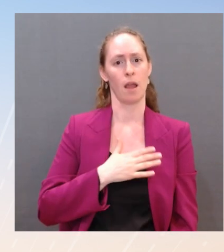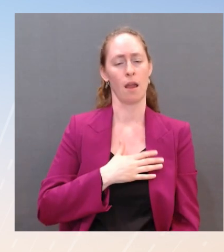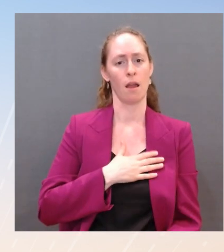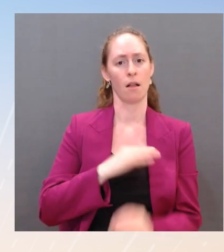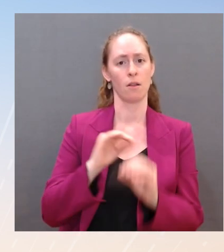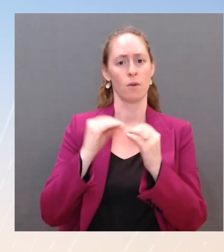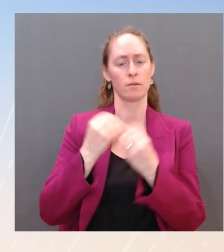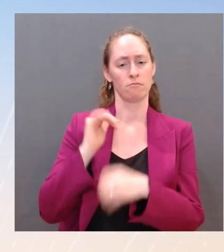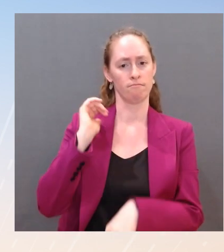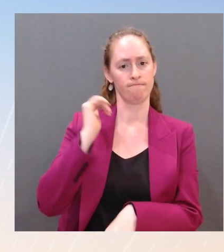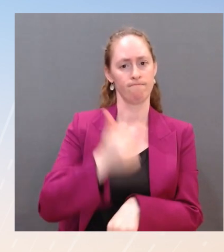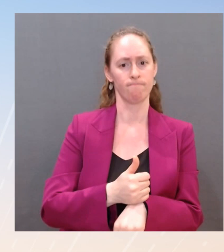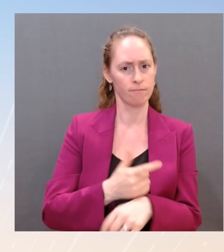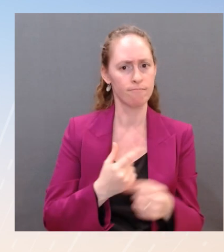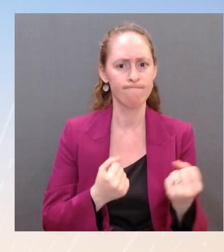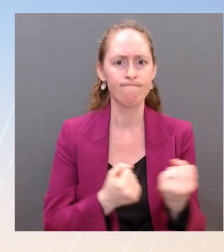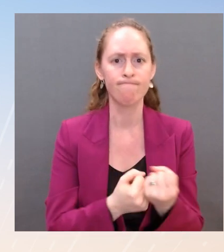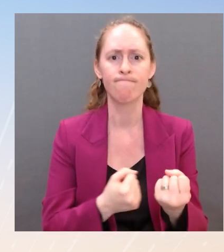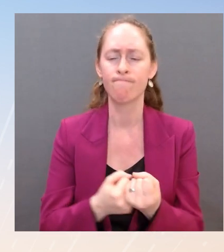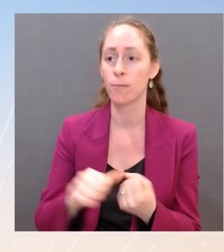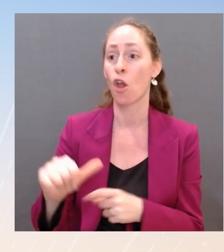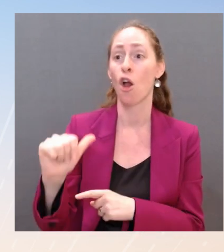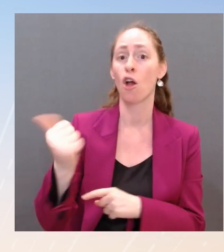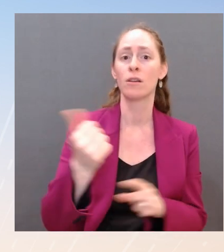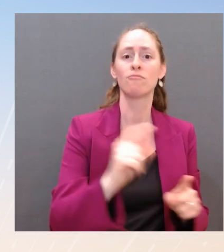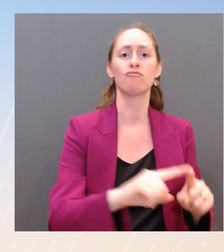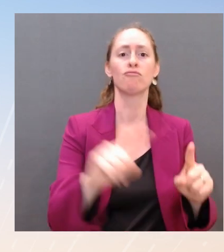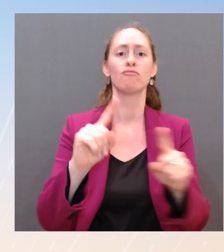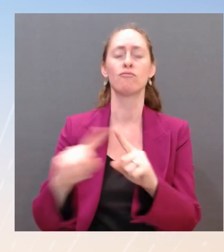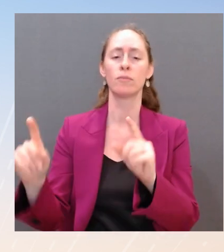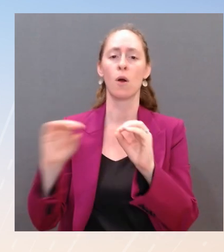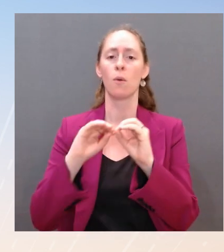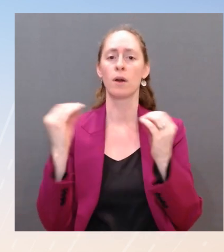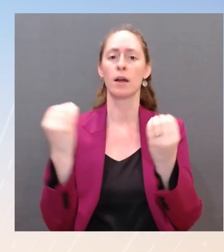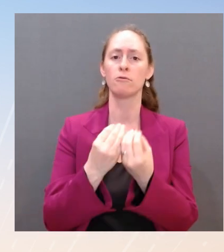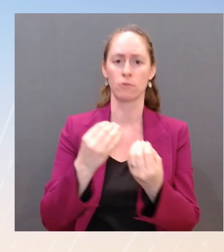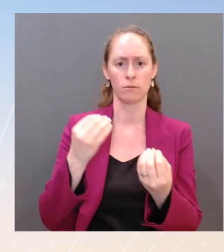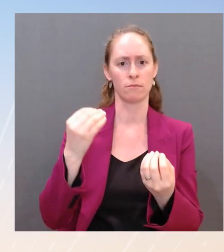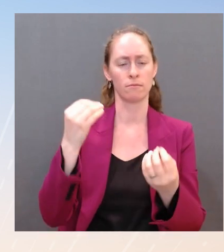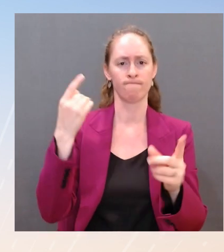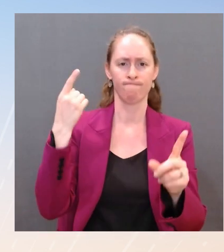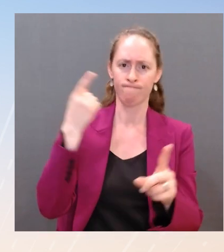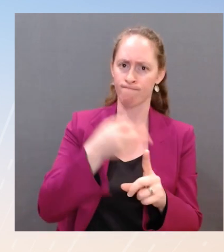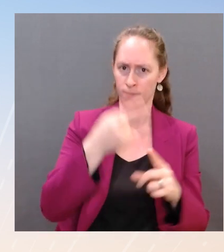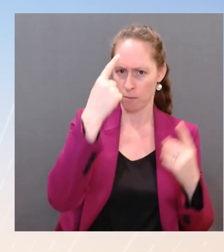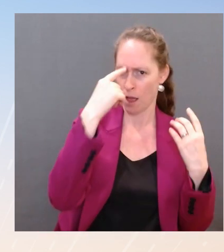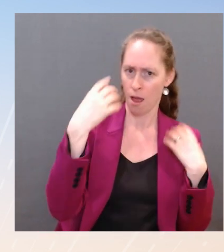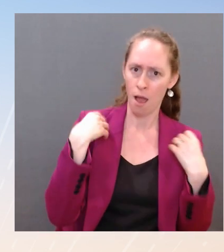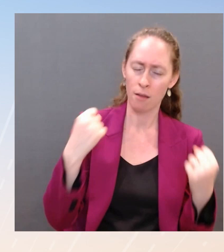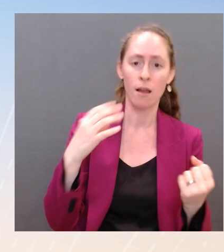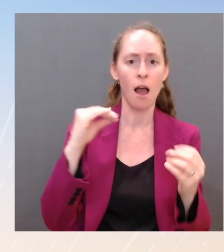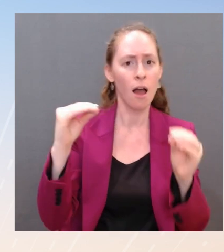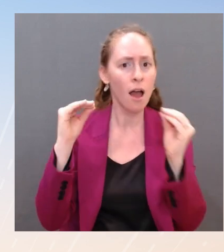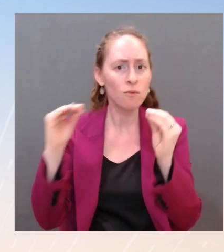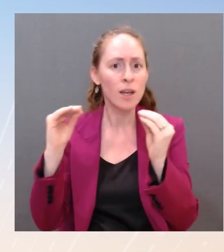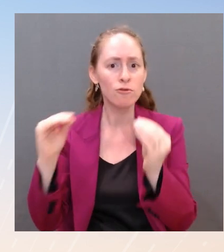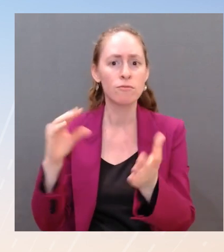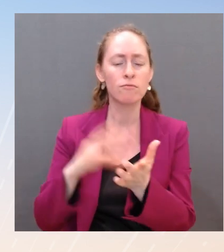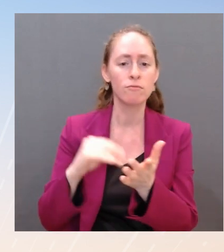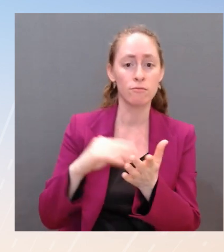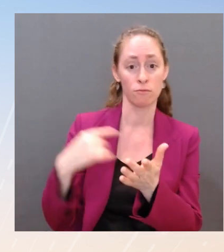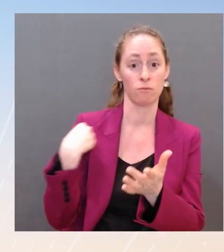health services and education for young people. And we partner with mental health experts and nonprofits throughout the year to share